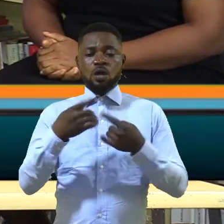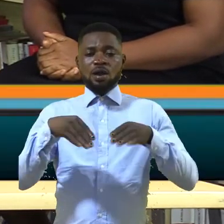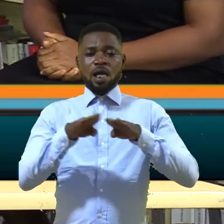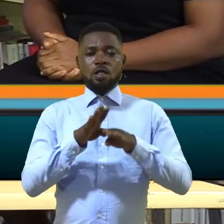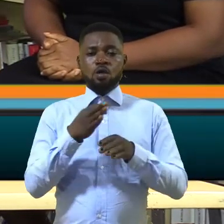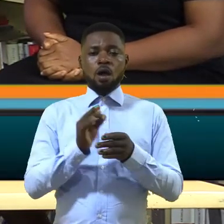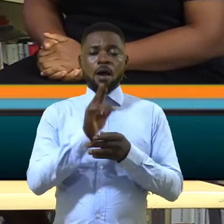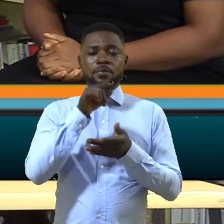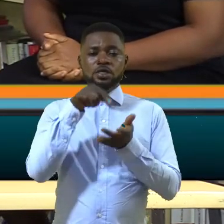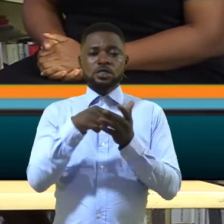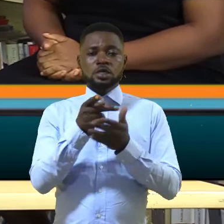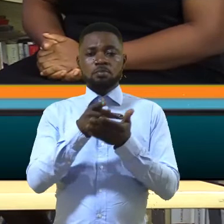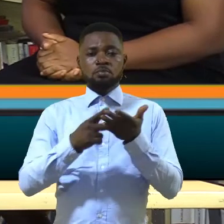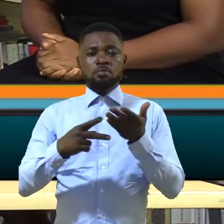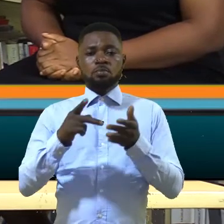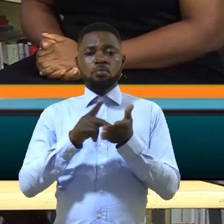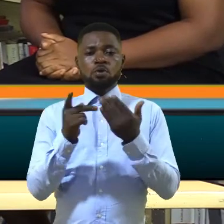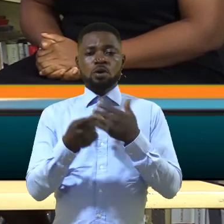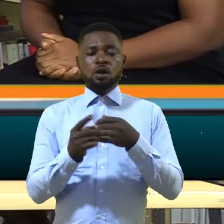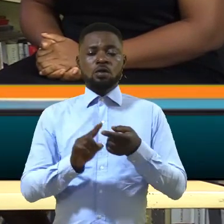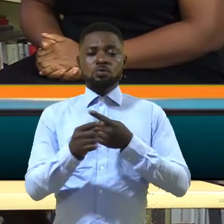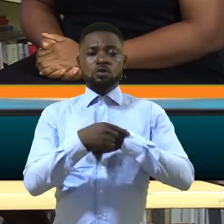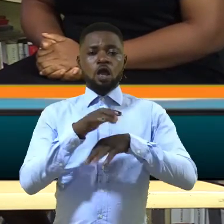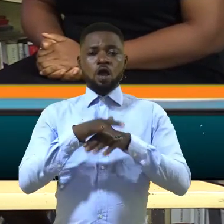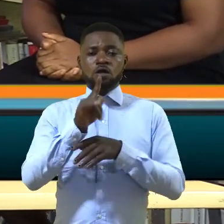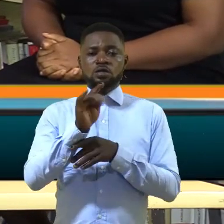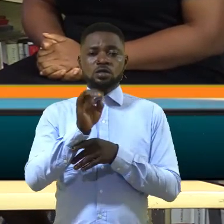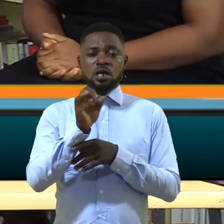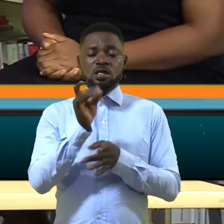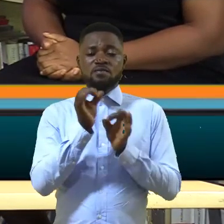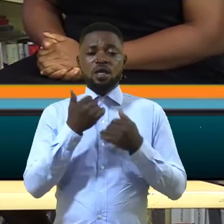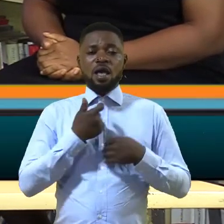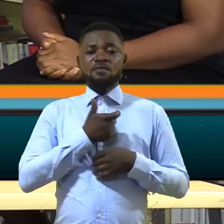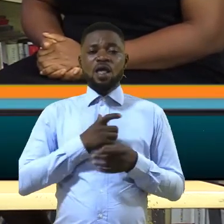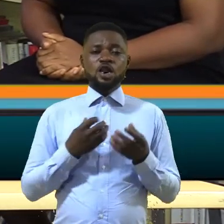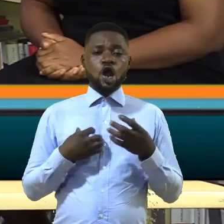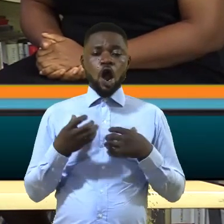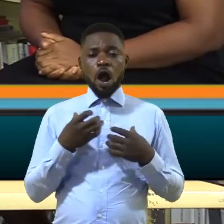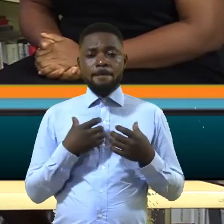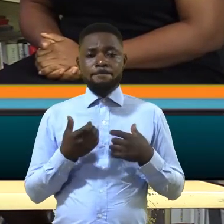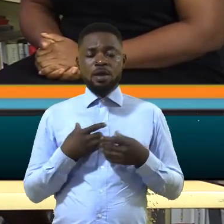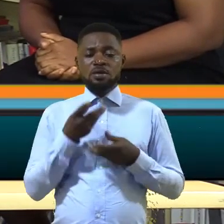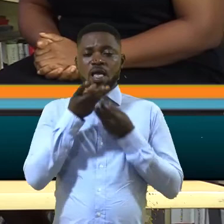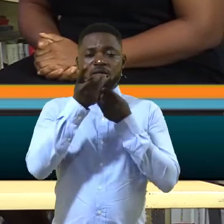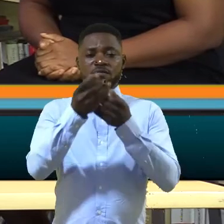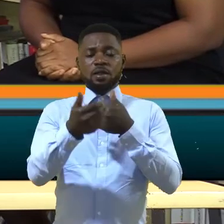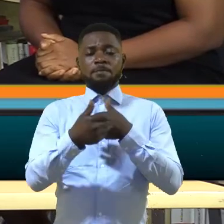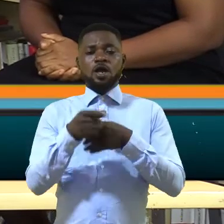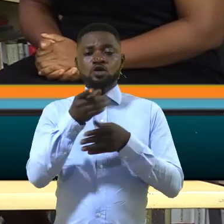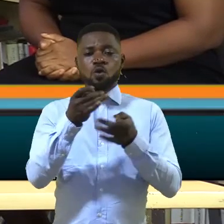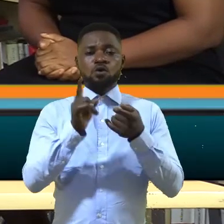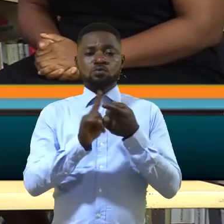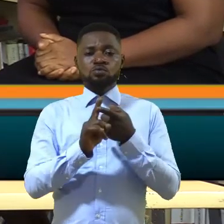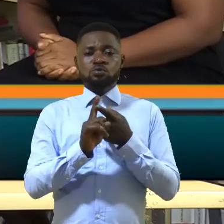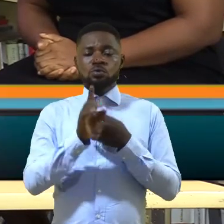off this episode of the Total Education Show. If you have any comments, any feedback, you want to